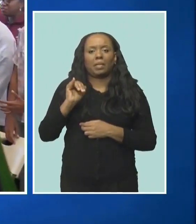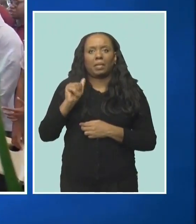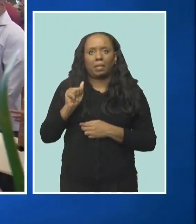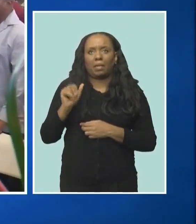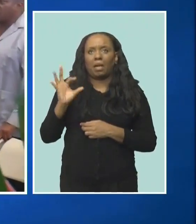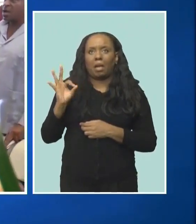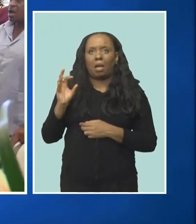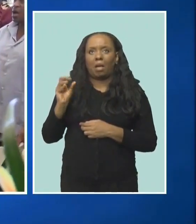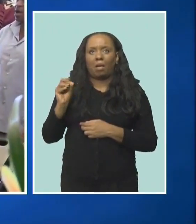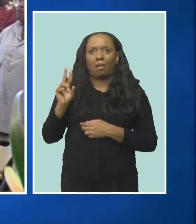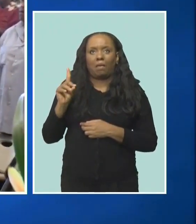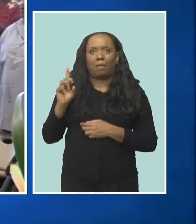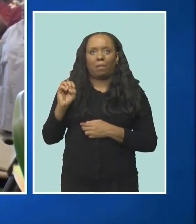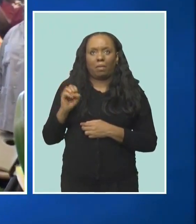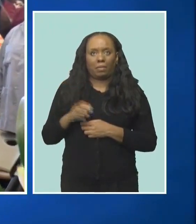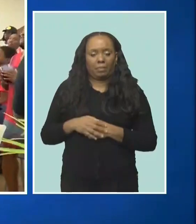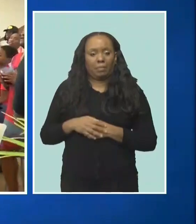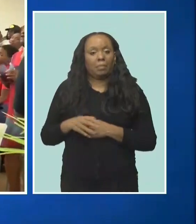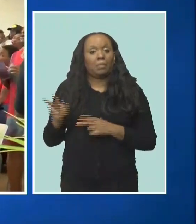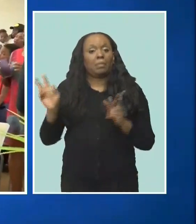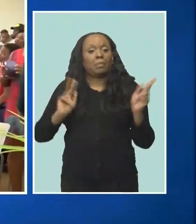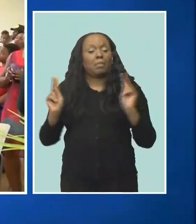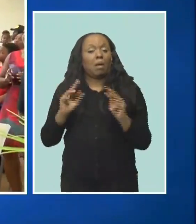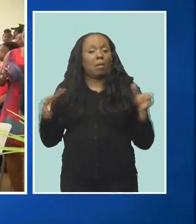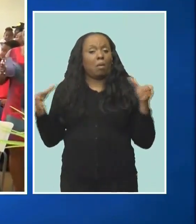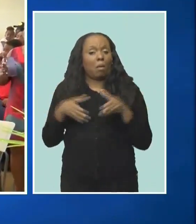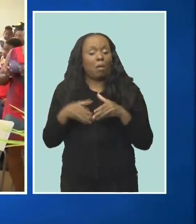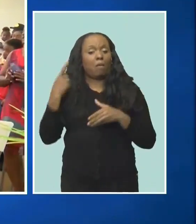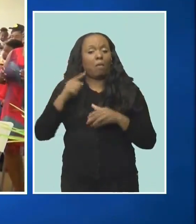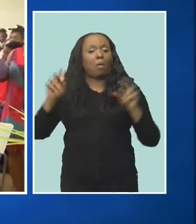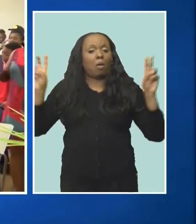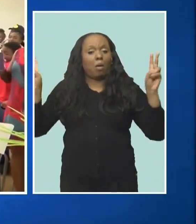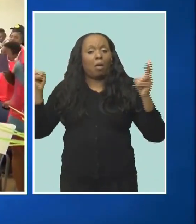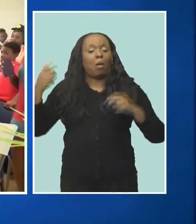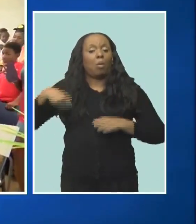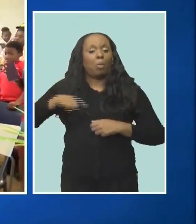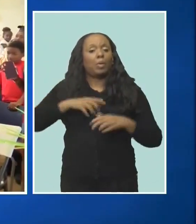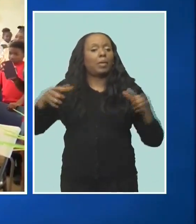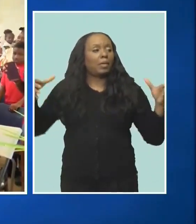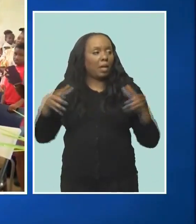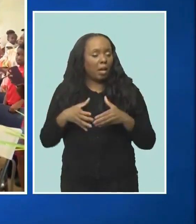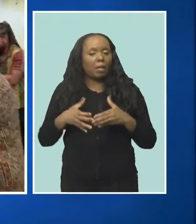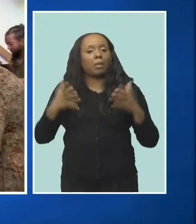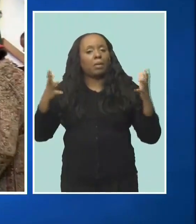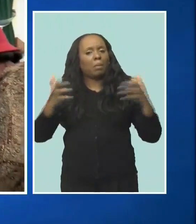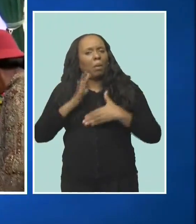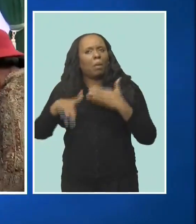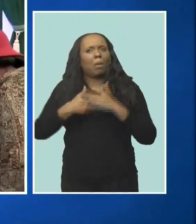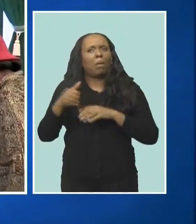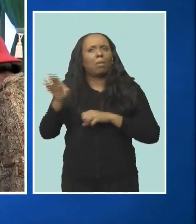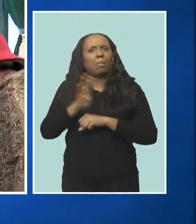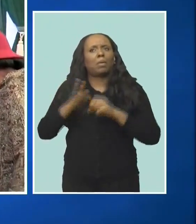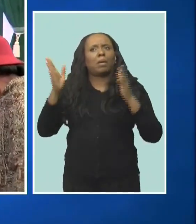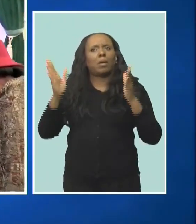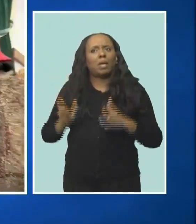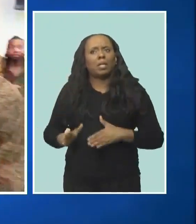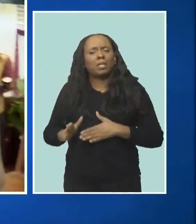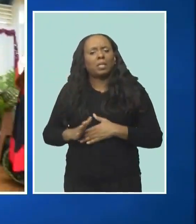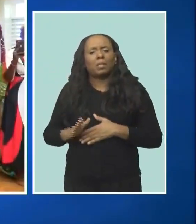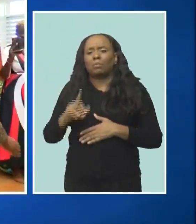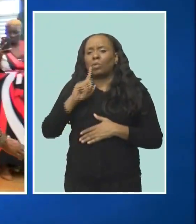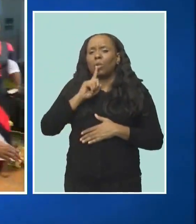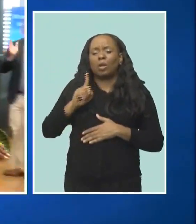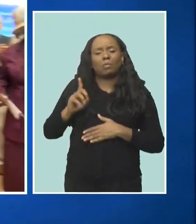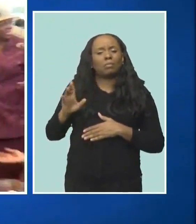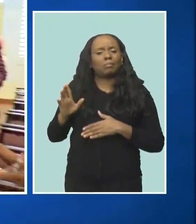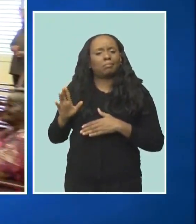for their leg of the We Gathering 2025 celebrations, that all Barbadians get back to basics. She was speaking during the